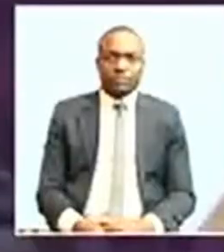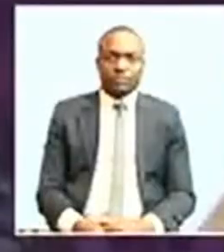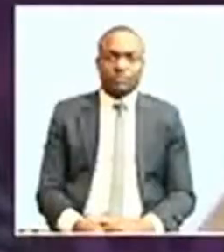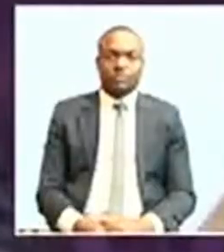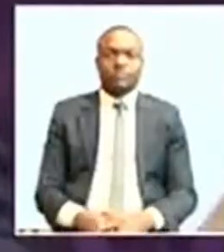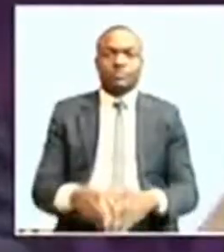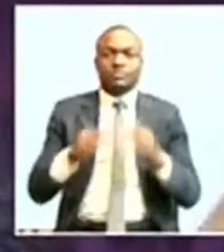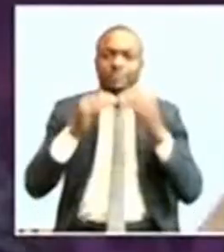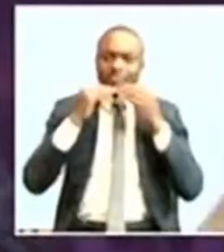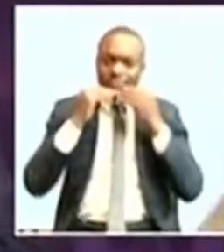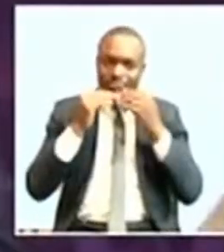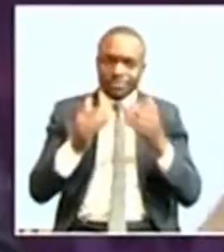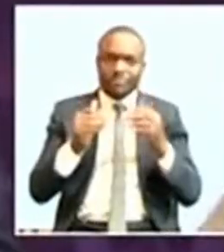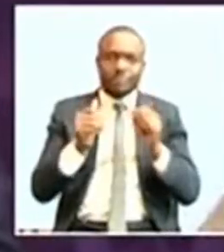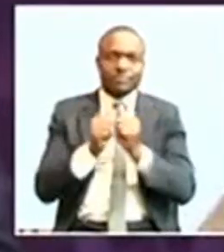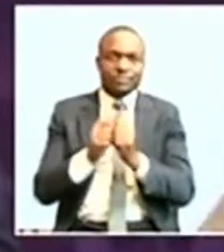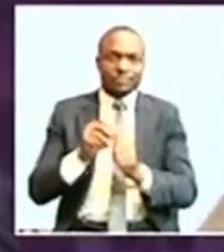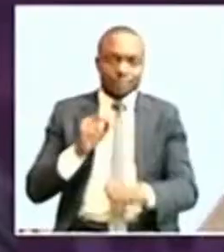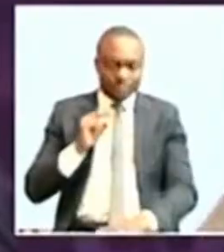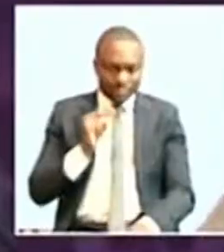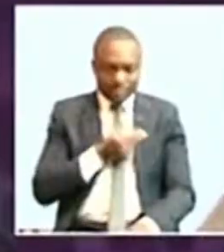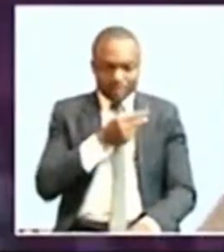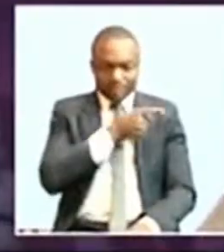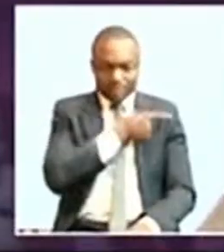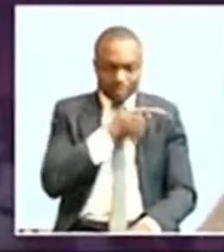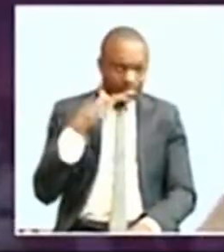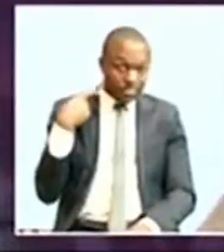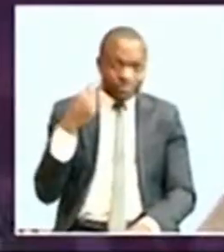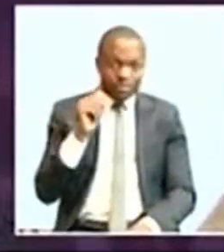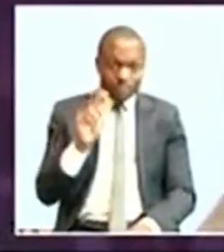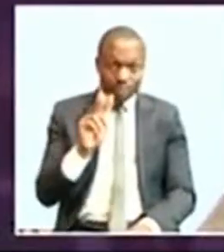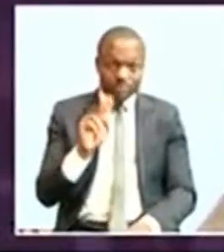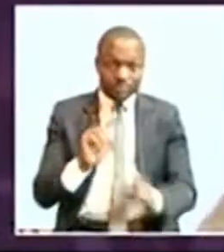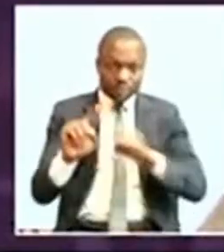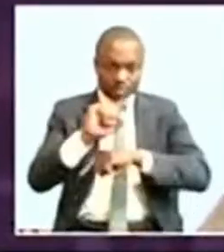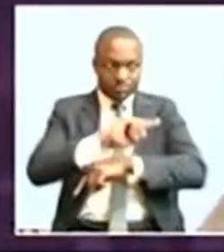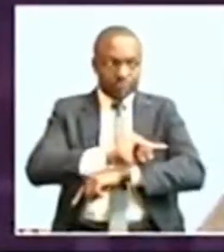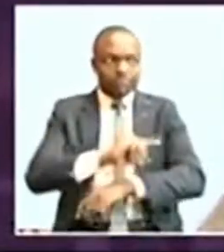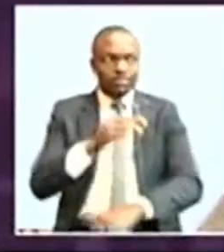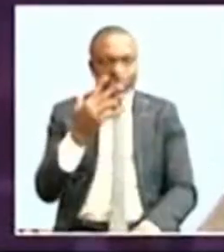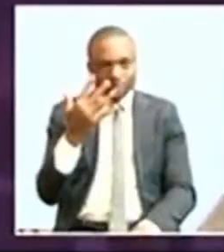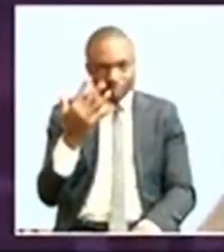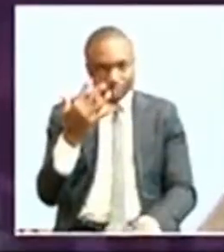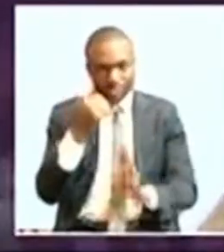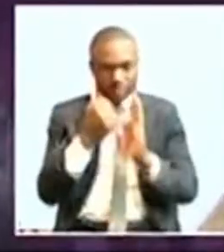Well, thank you so much for being with us on Parliament Television today, the 5th day in the month of June